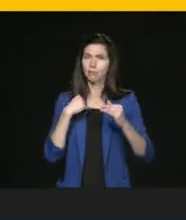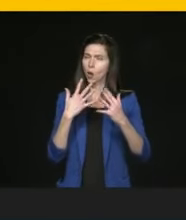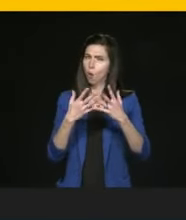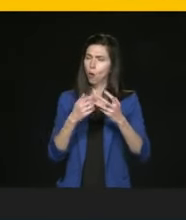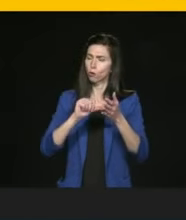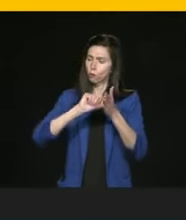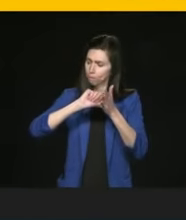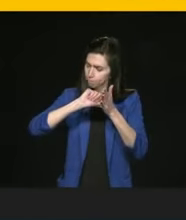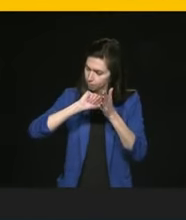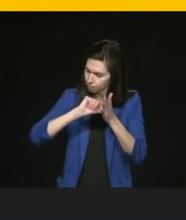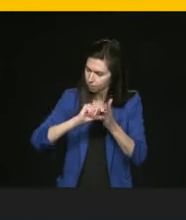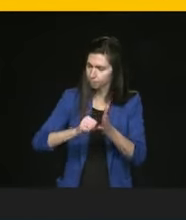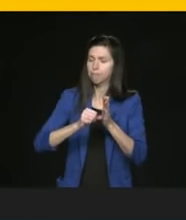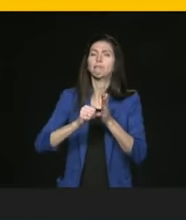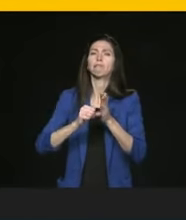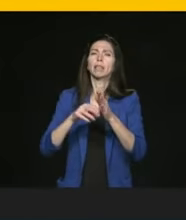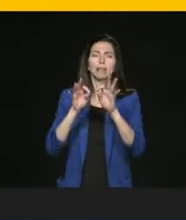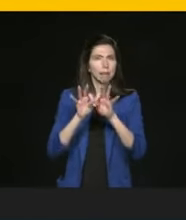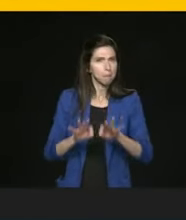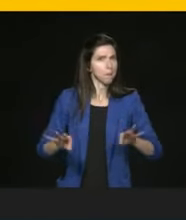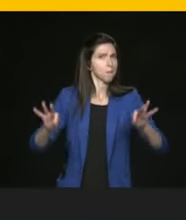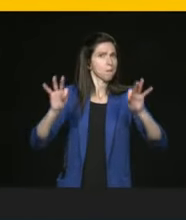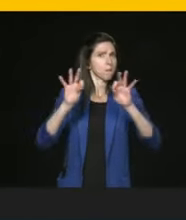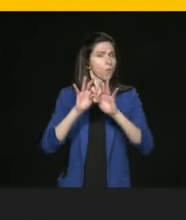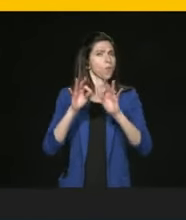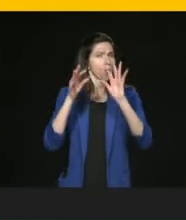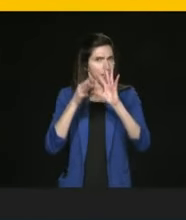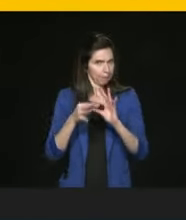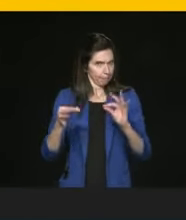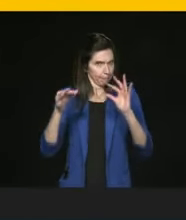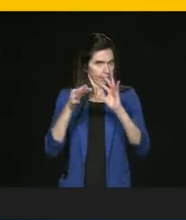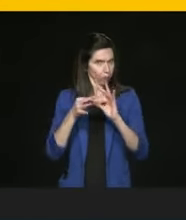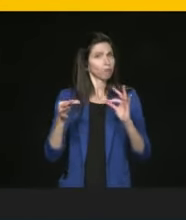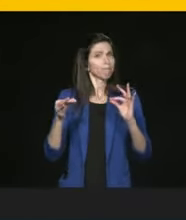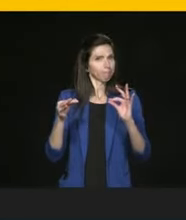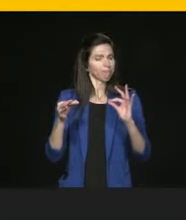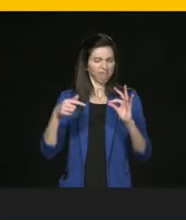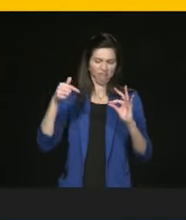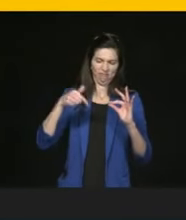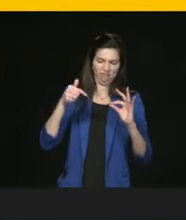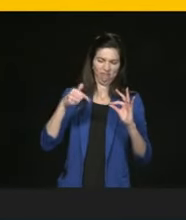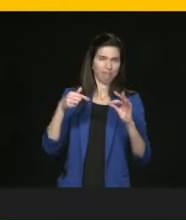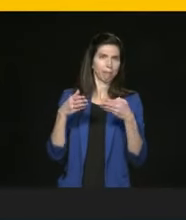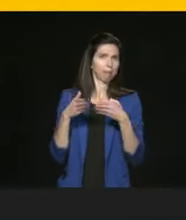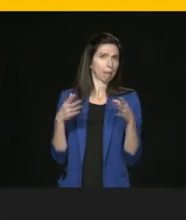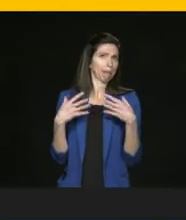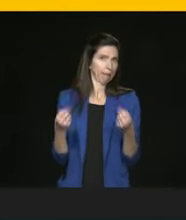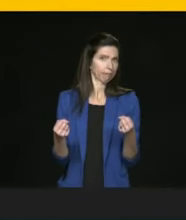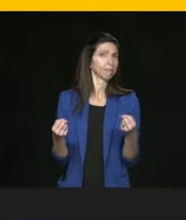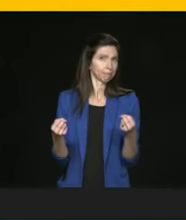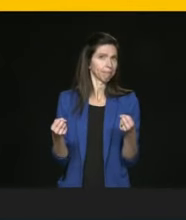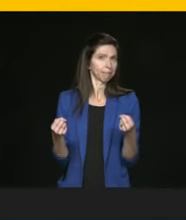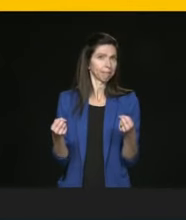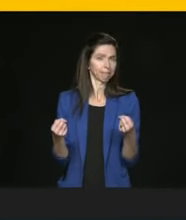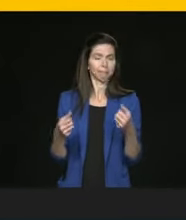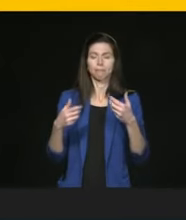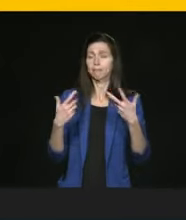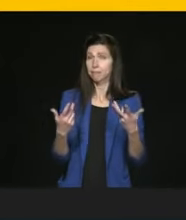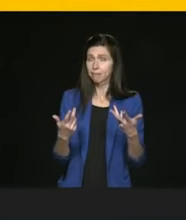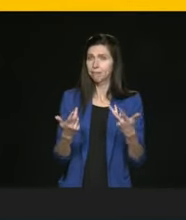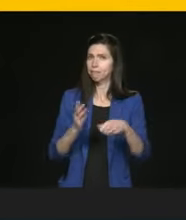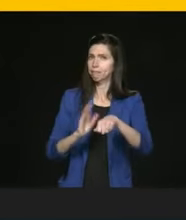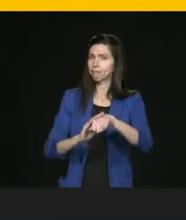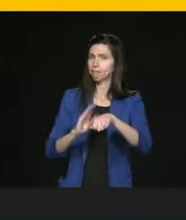some very important principles about public health. It is very important to take physical distancing